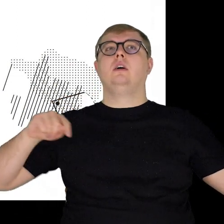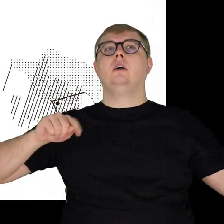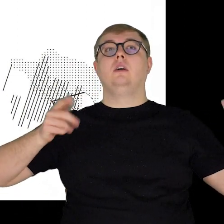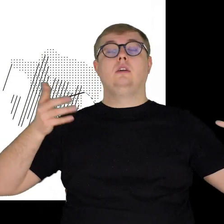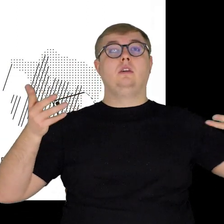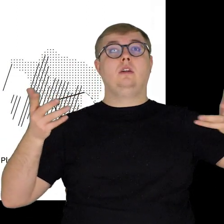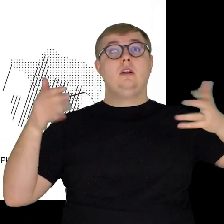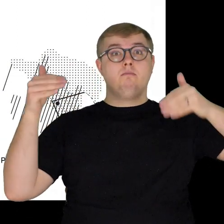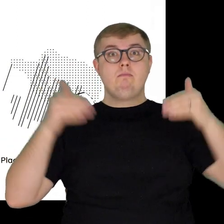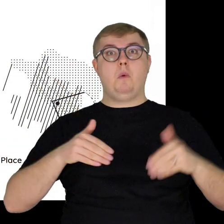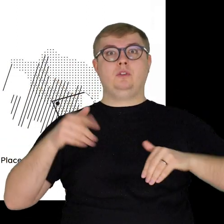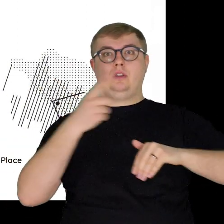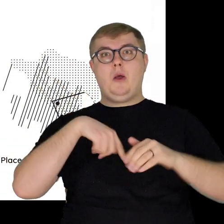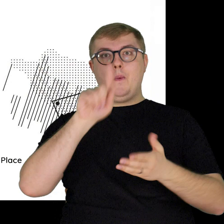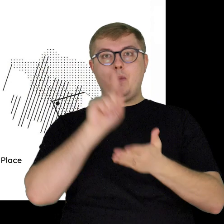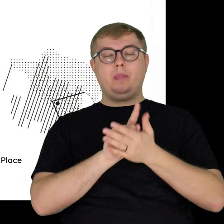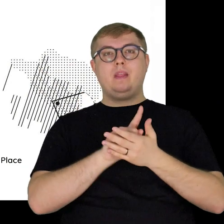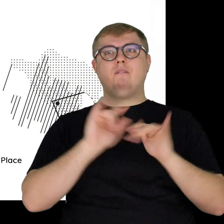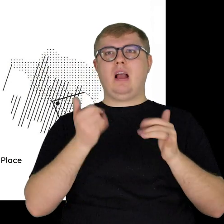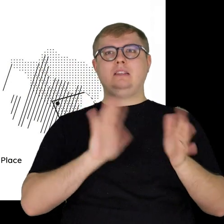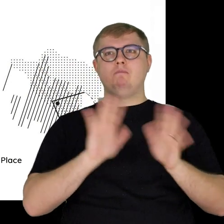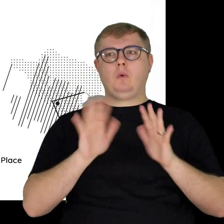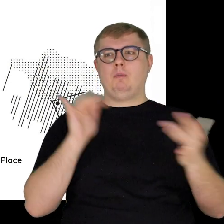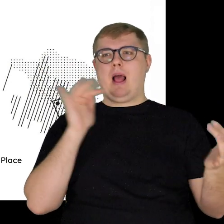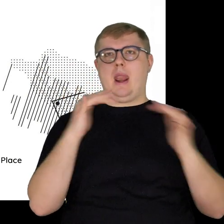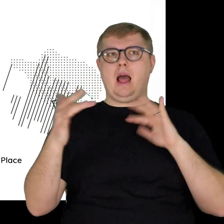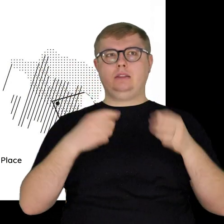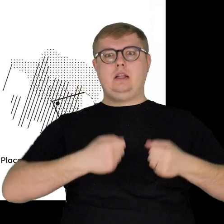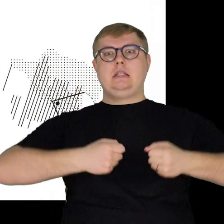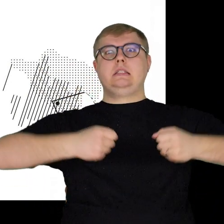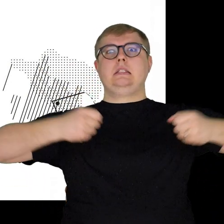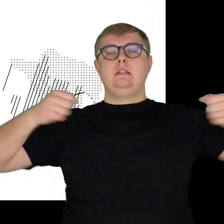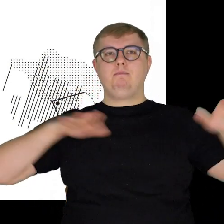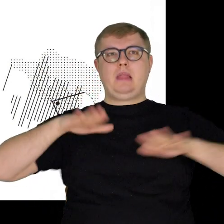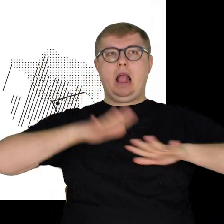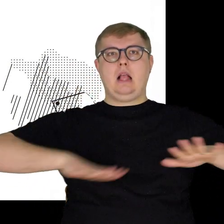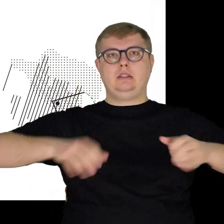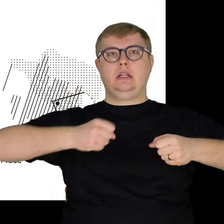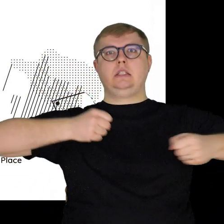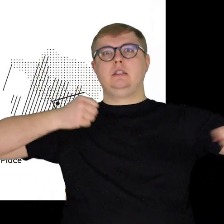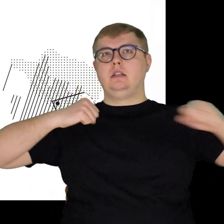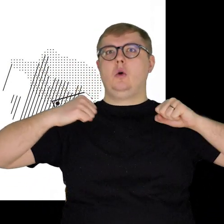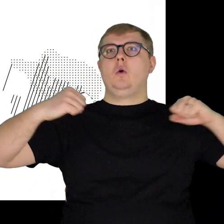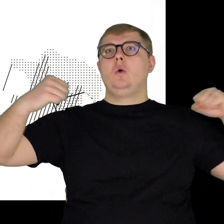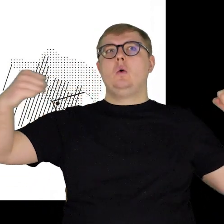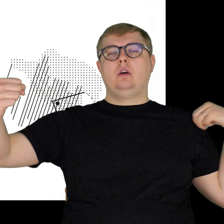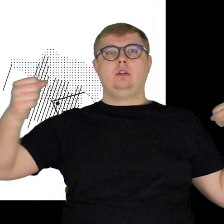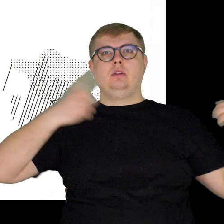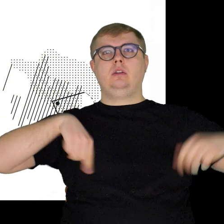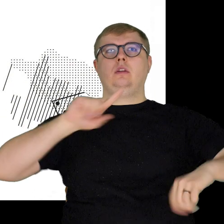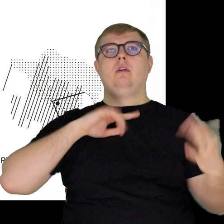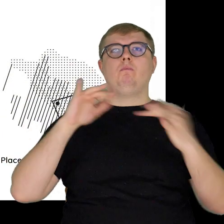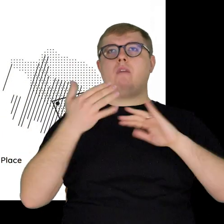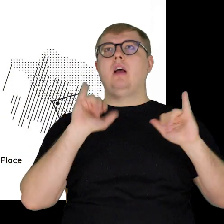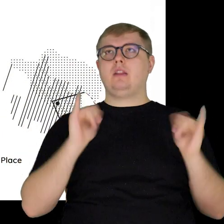like very somehow relational space of interaction between all of us on